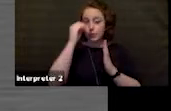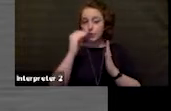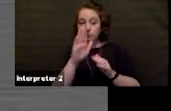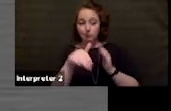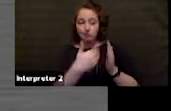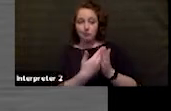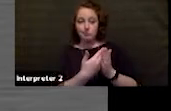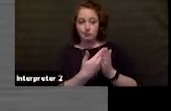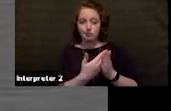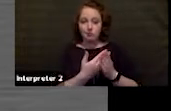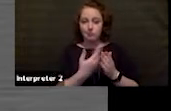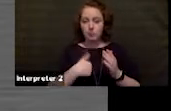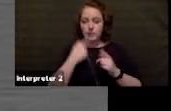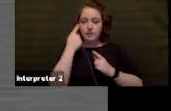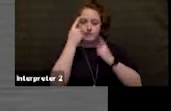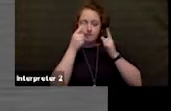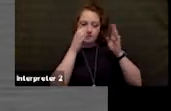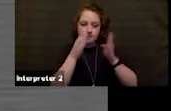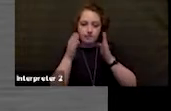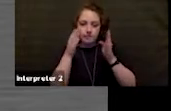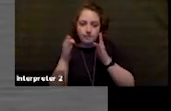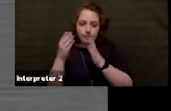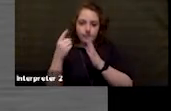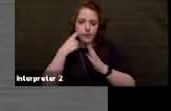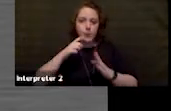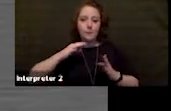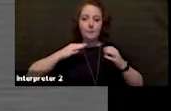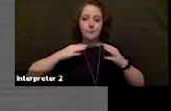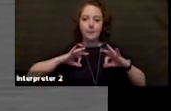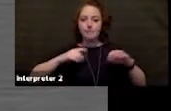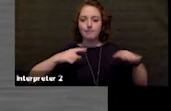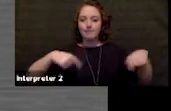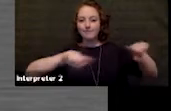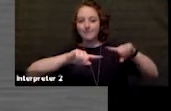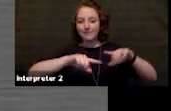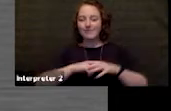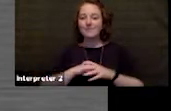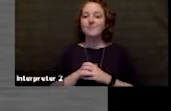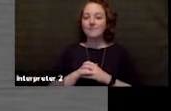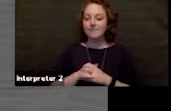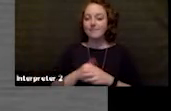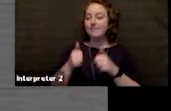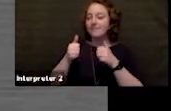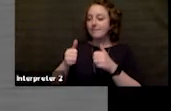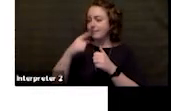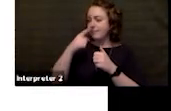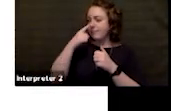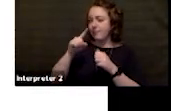we can do to make that happen. Great. So right. Jessica, if you could go forward 2 slides.